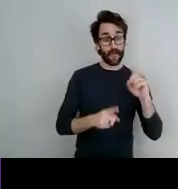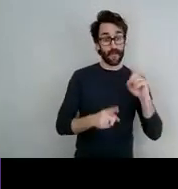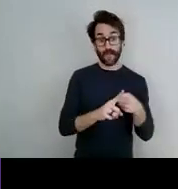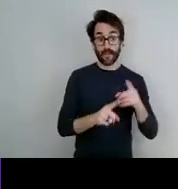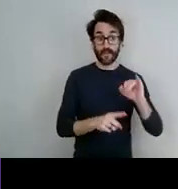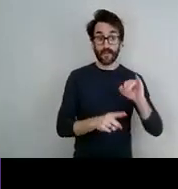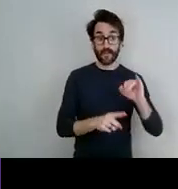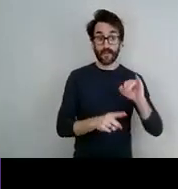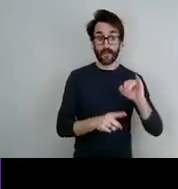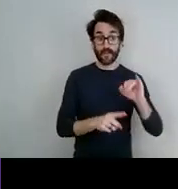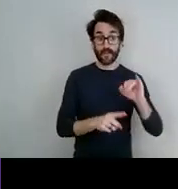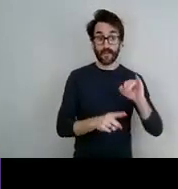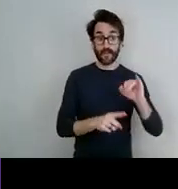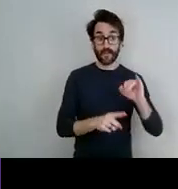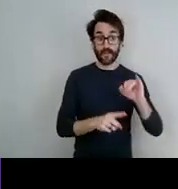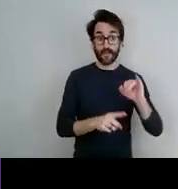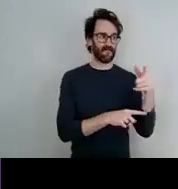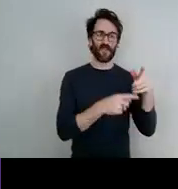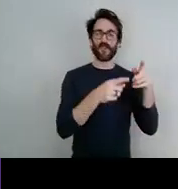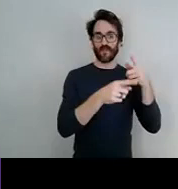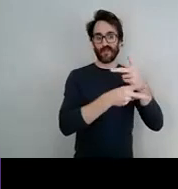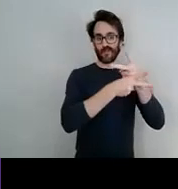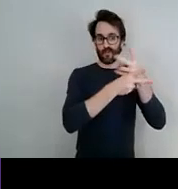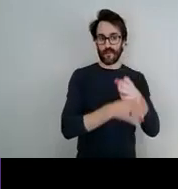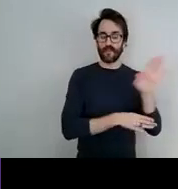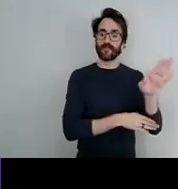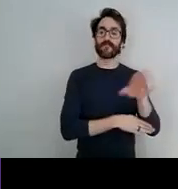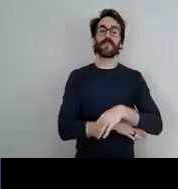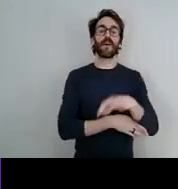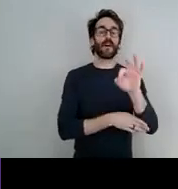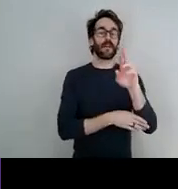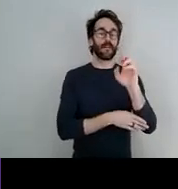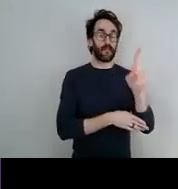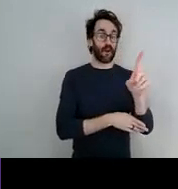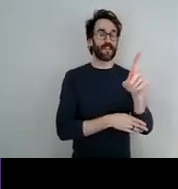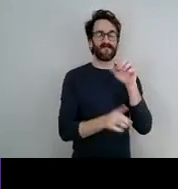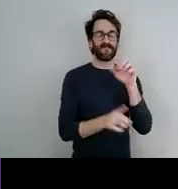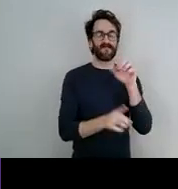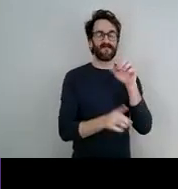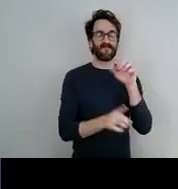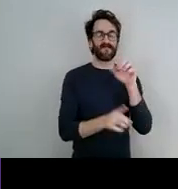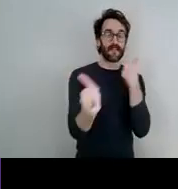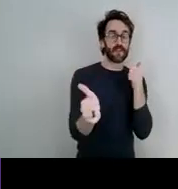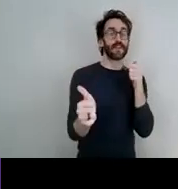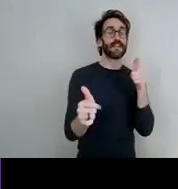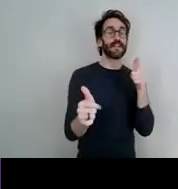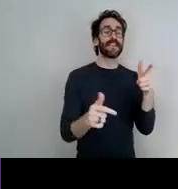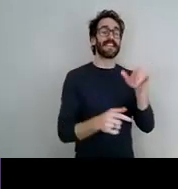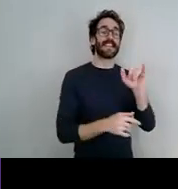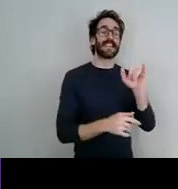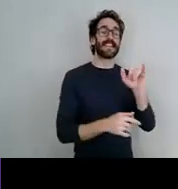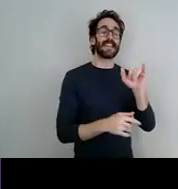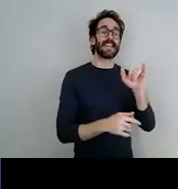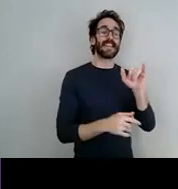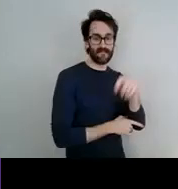acting supervisor with the Fraud Prevention and Intake Unit at the Canadian Anti-Fraud Centre. And Jeff has worked there for nearly